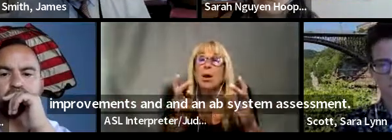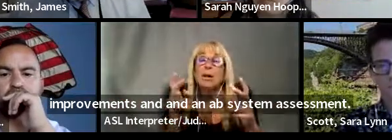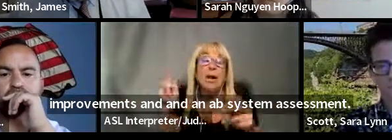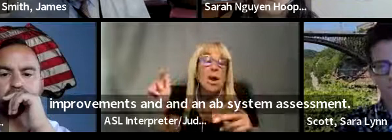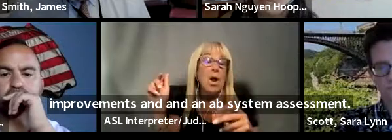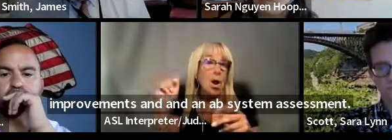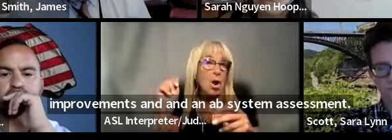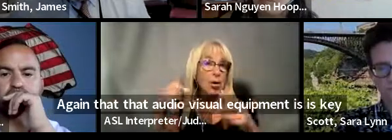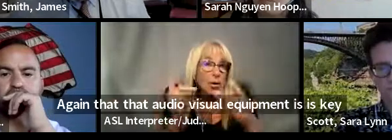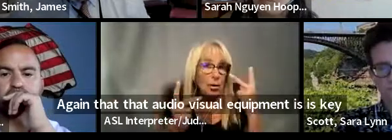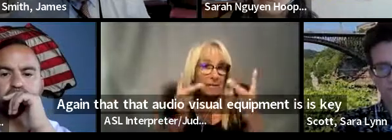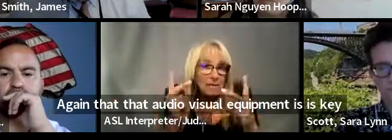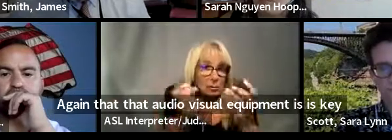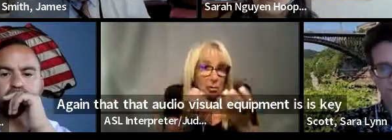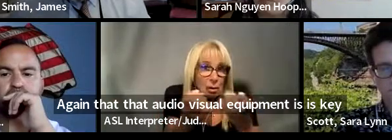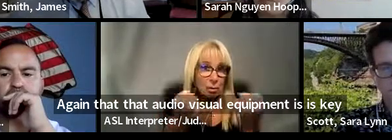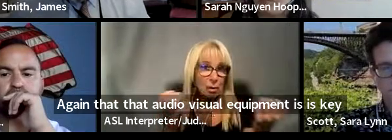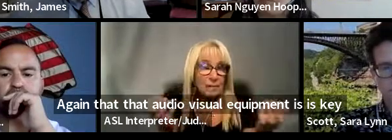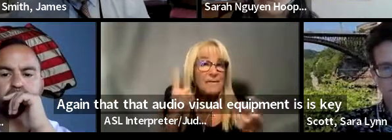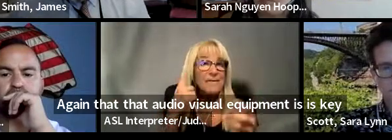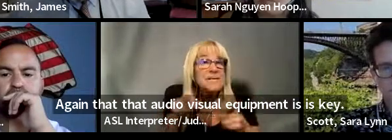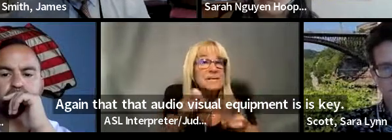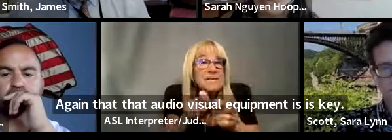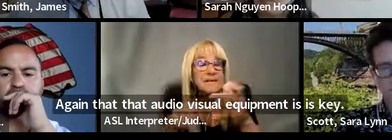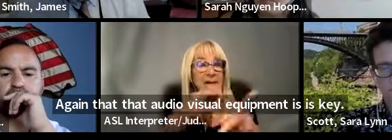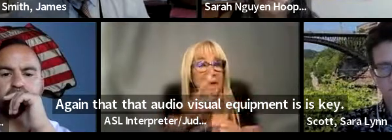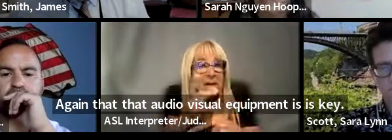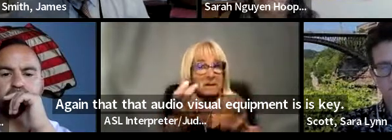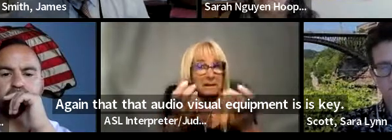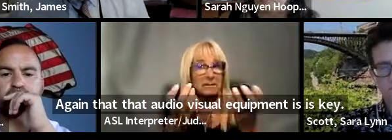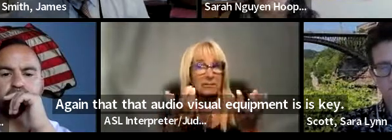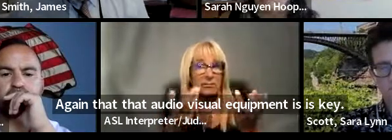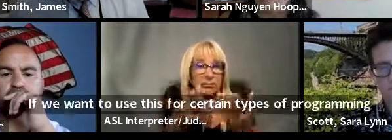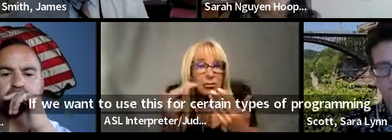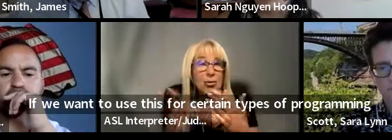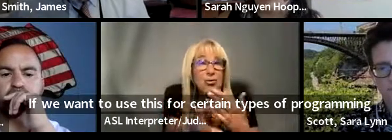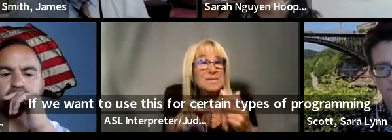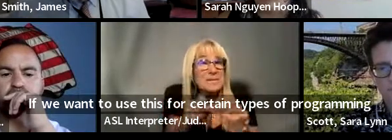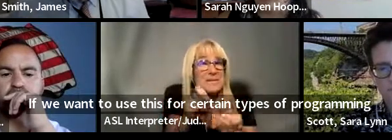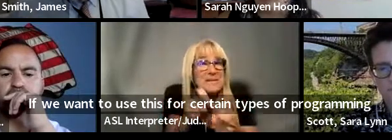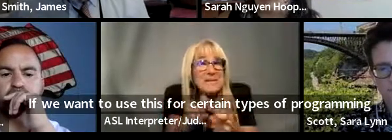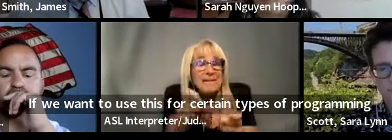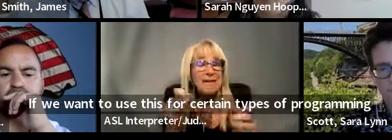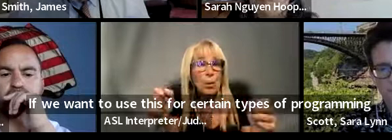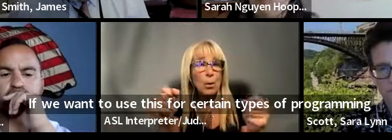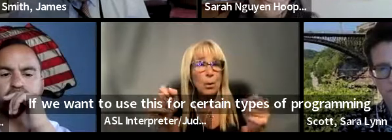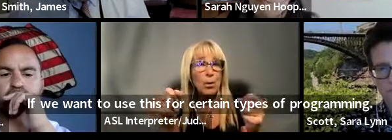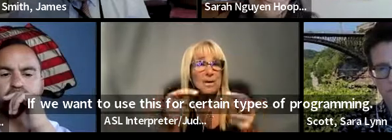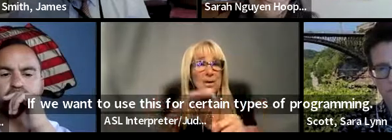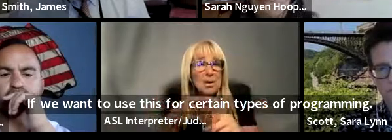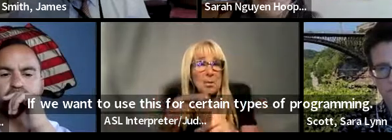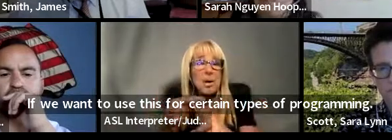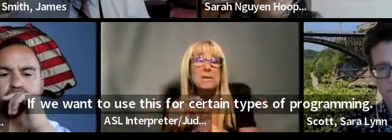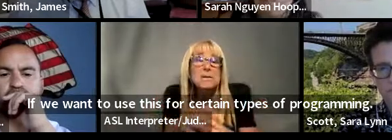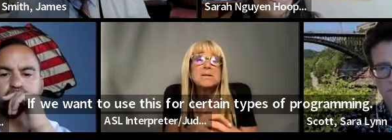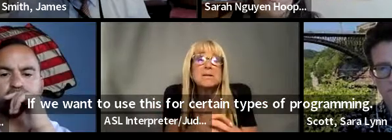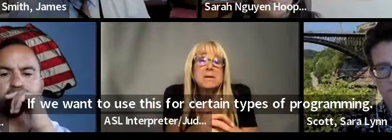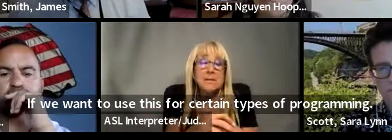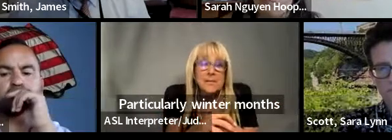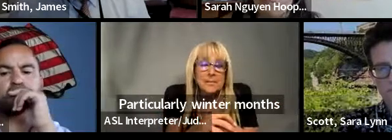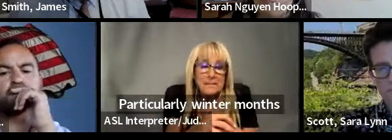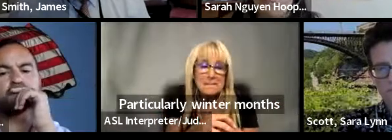if we want to use this for certain types of programming, particularly in winter months. Stadium suites finishes and